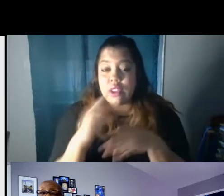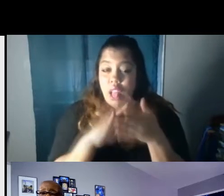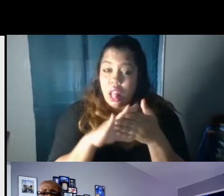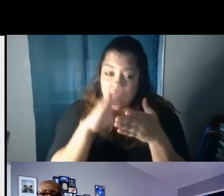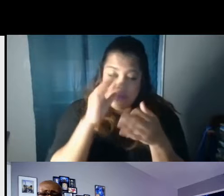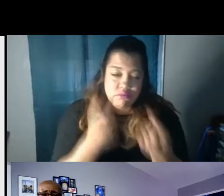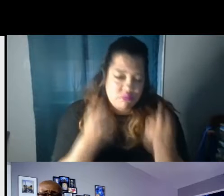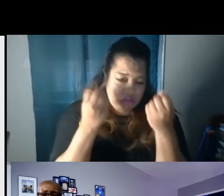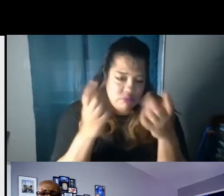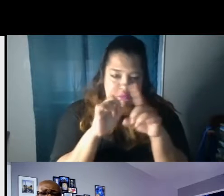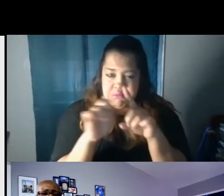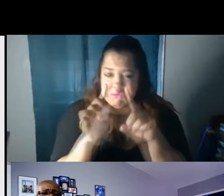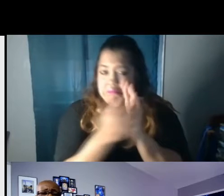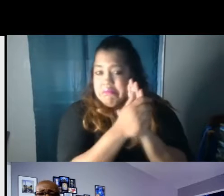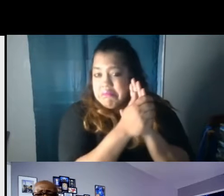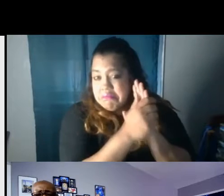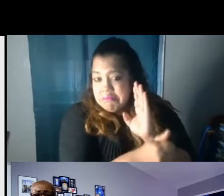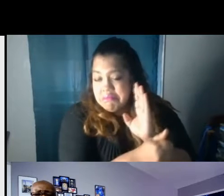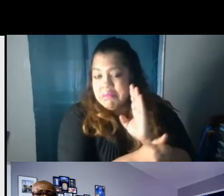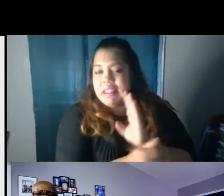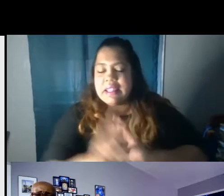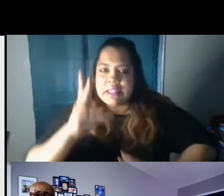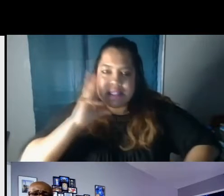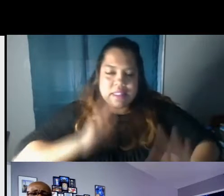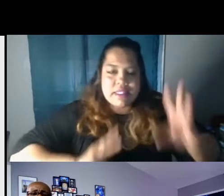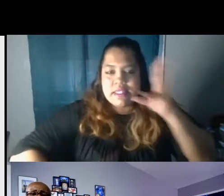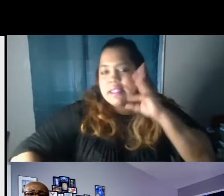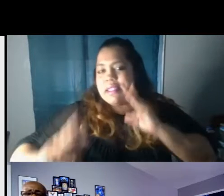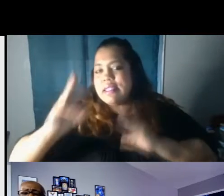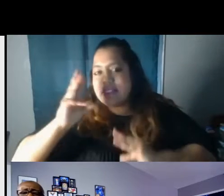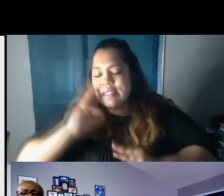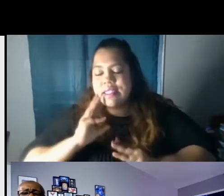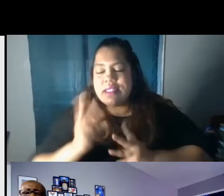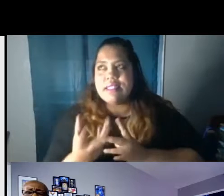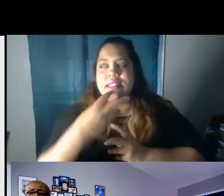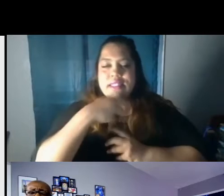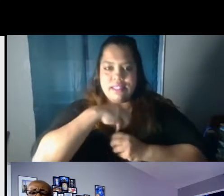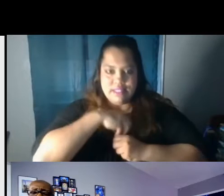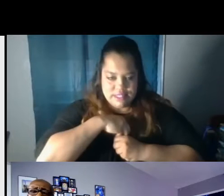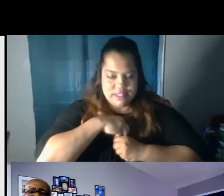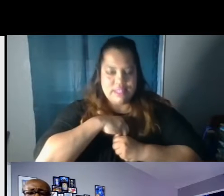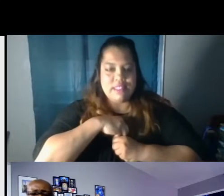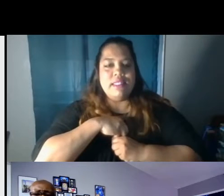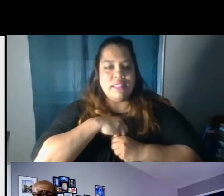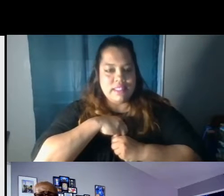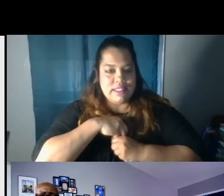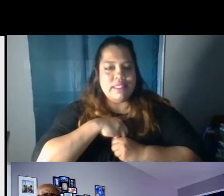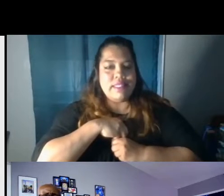and experiences and brings to sound healing an embodied expression